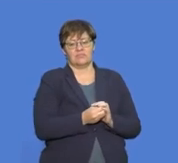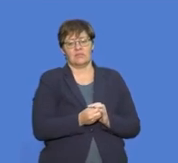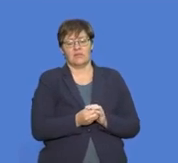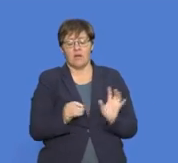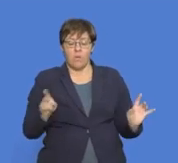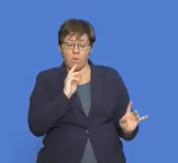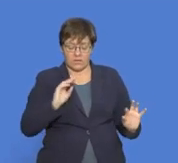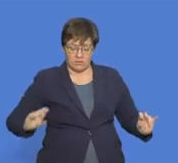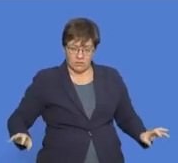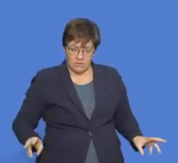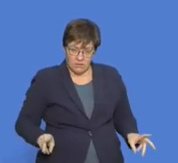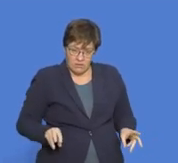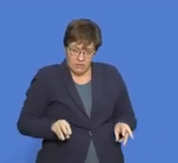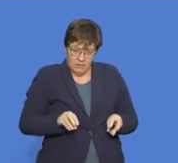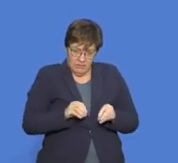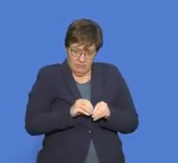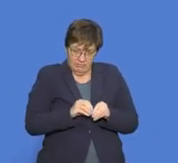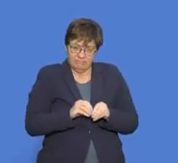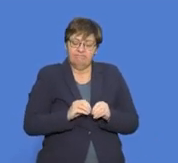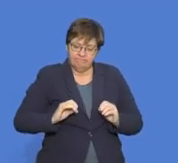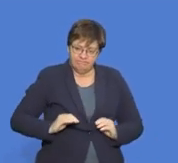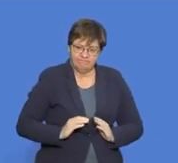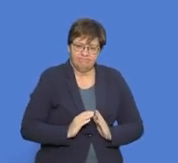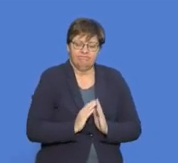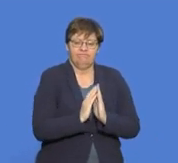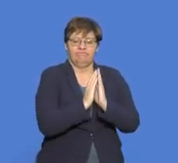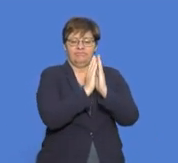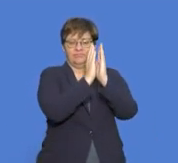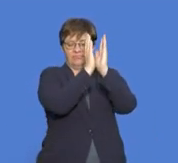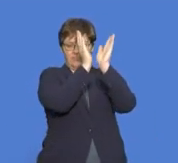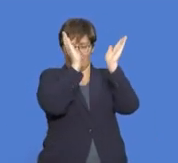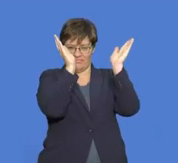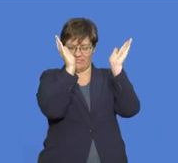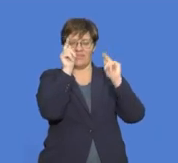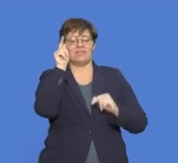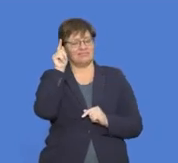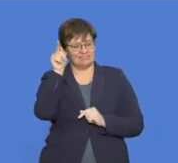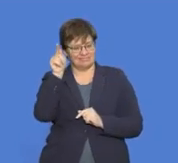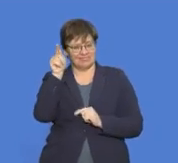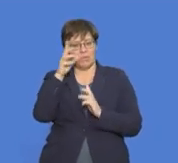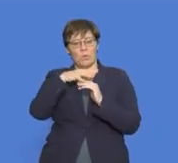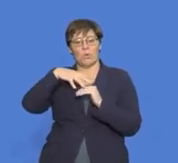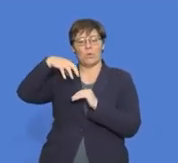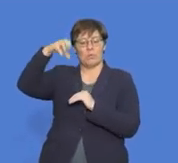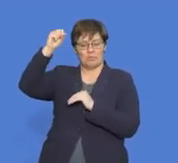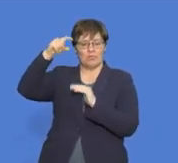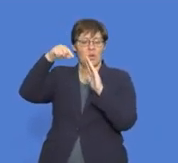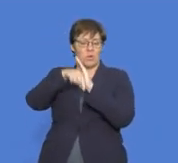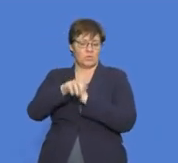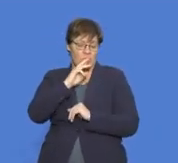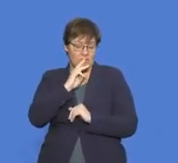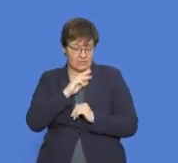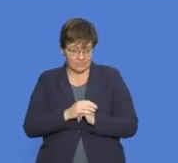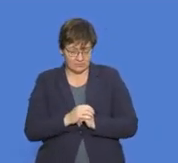does the water come from? It's got to come from the water in the soil, moving all the way into